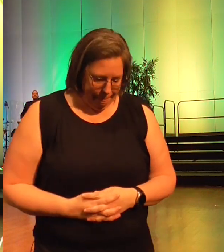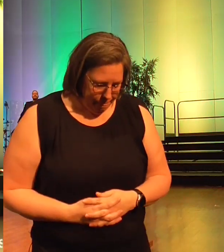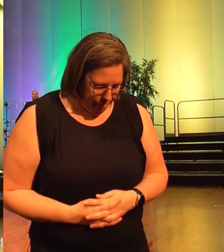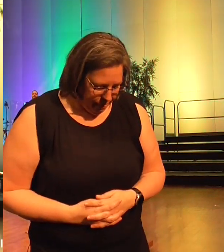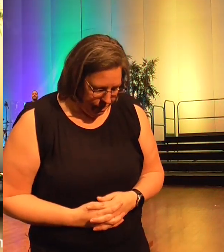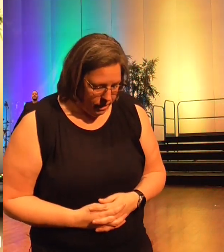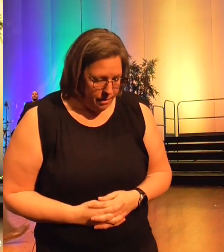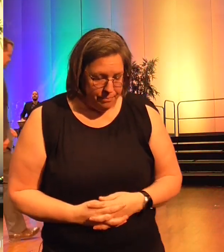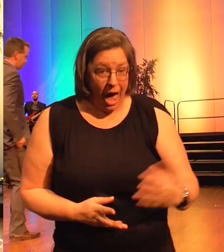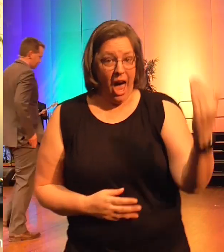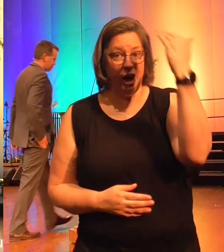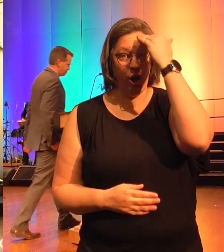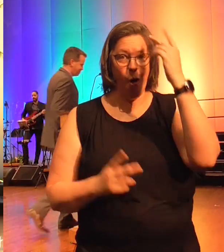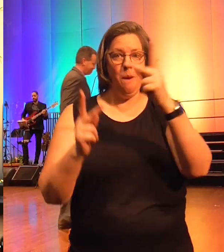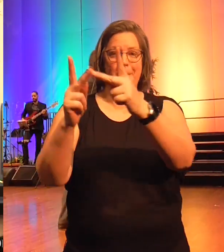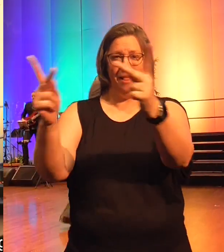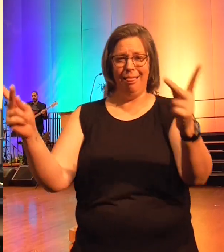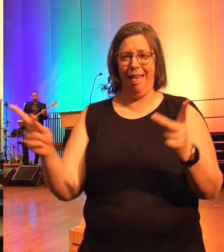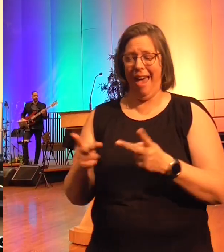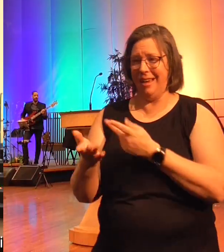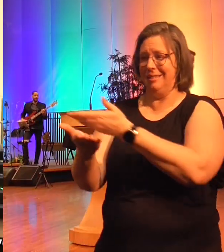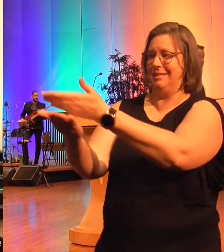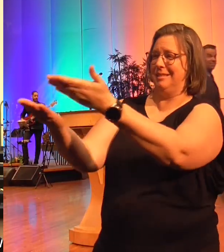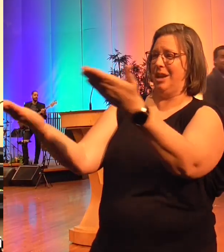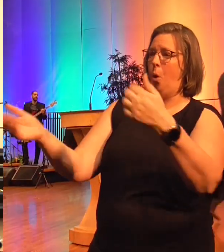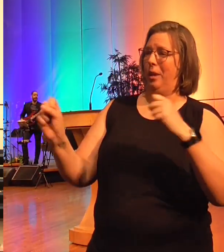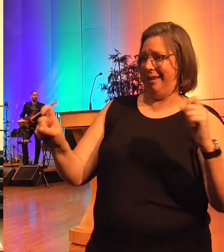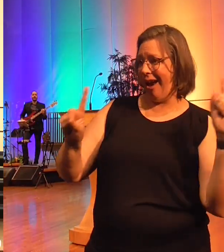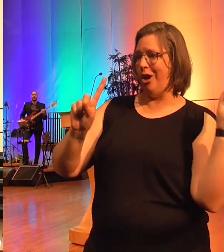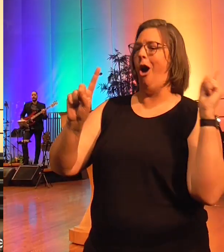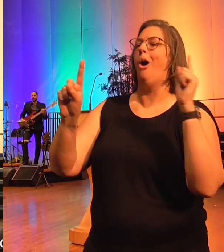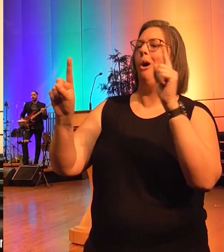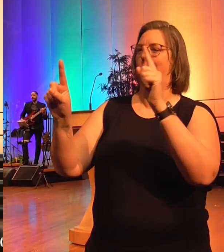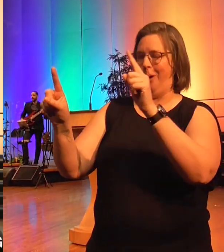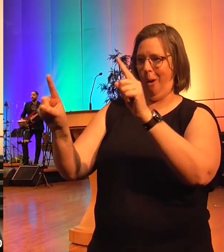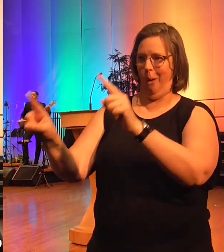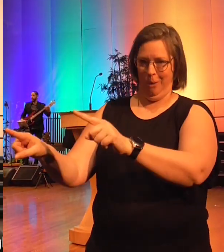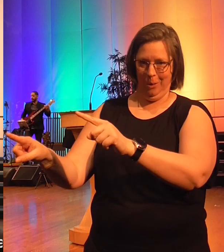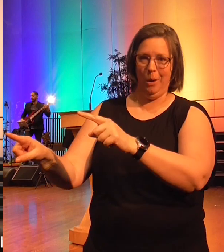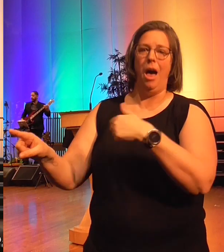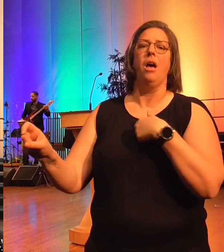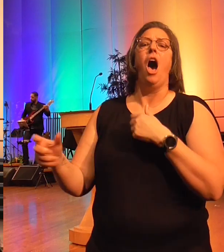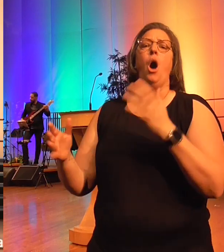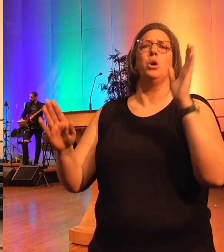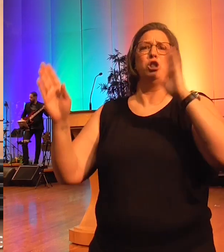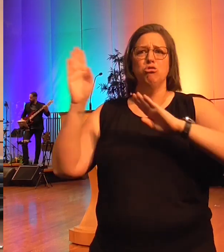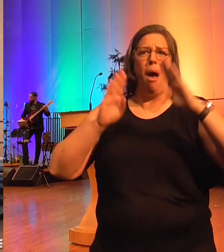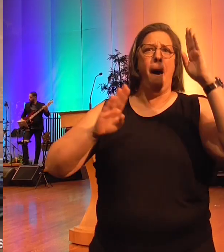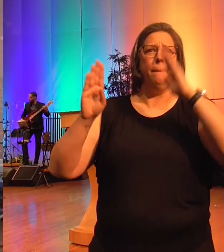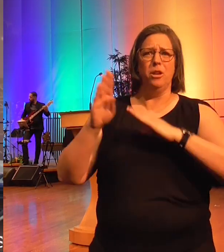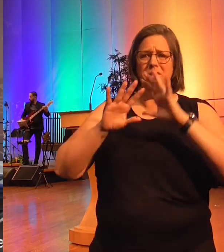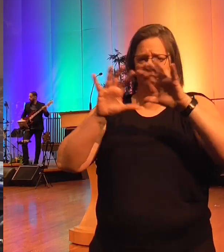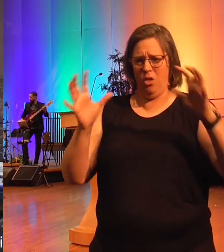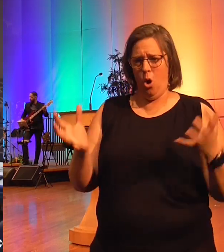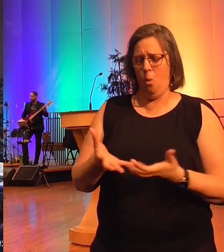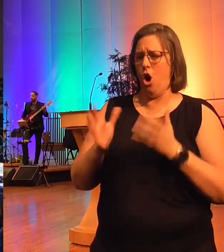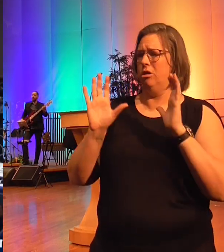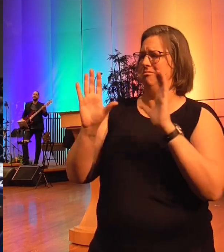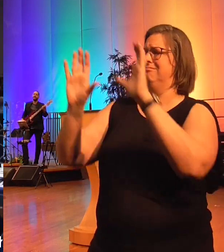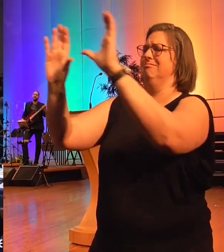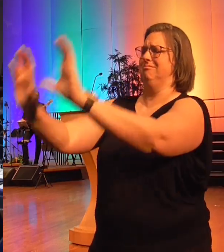I know a place where we can go to lay the troubles down, eating your